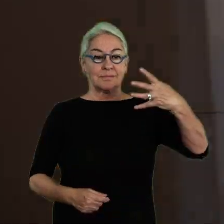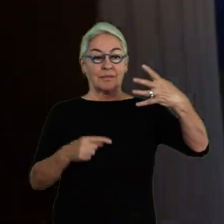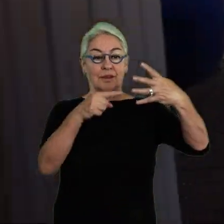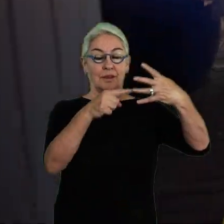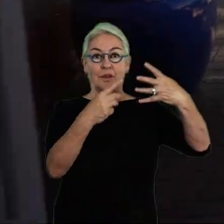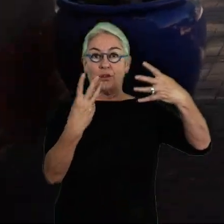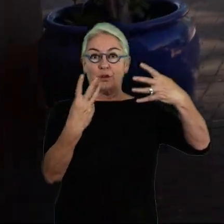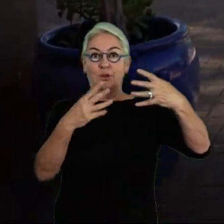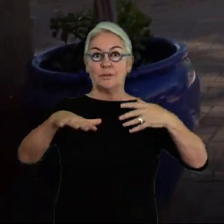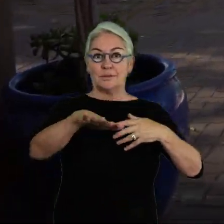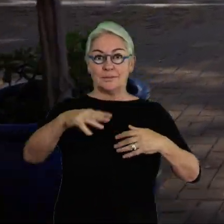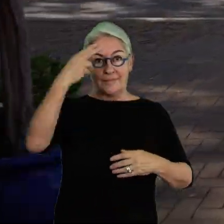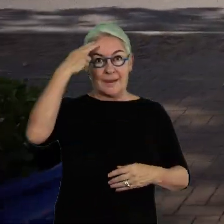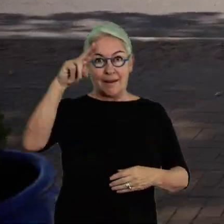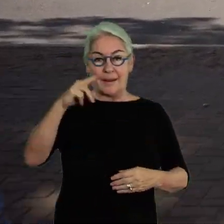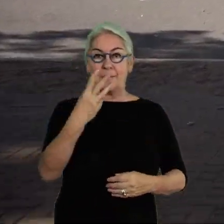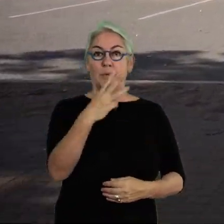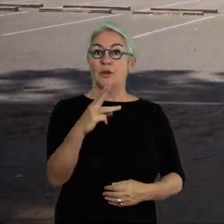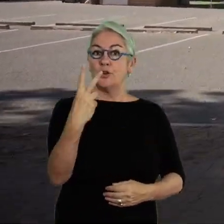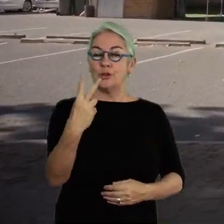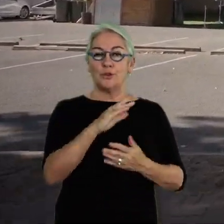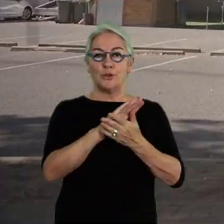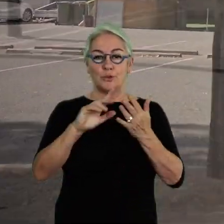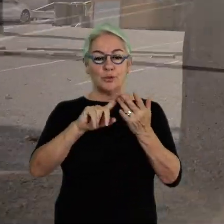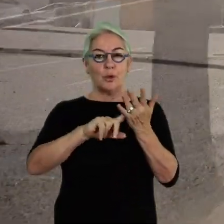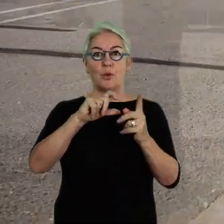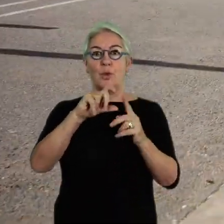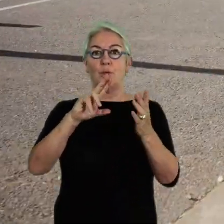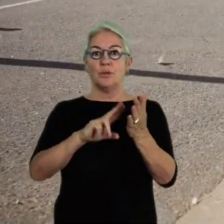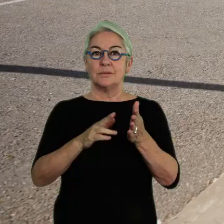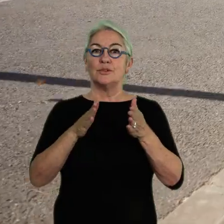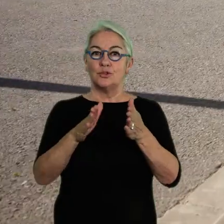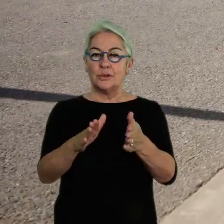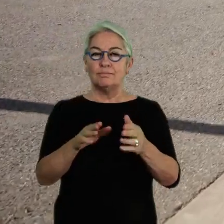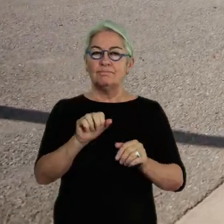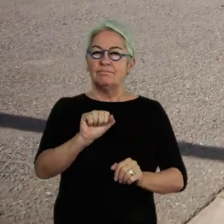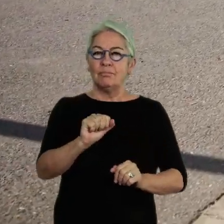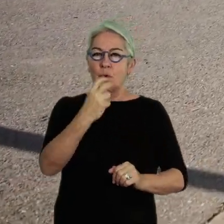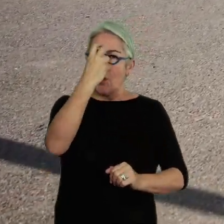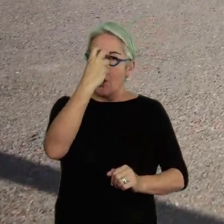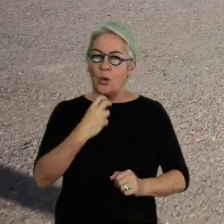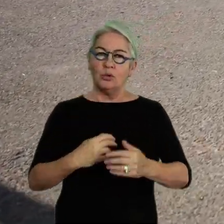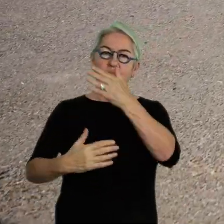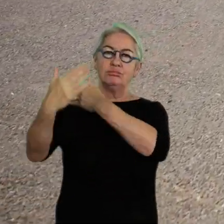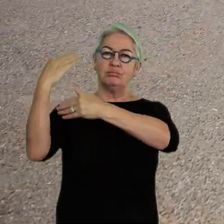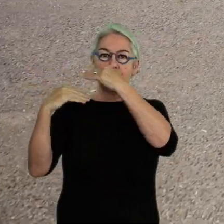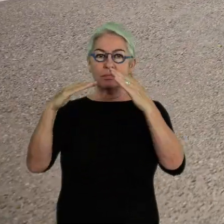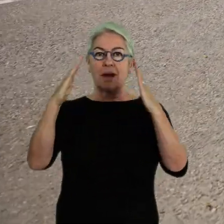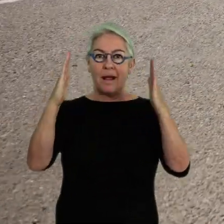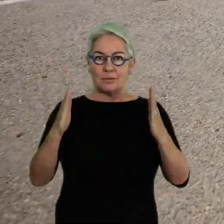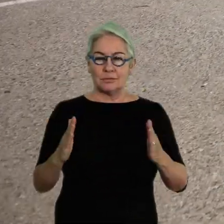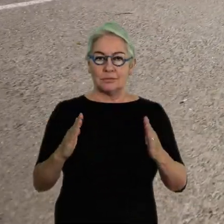The third space at Holden Street Theatres is 32 Holden Street, a heritage house in front of the